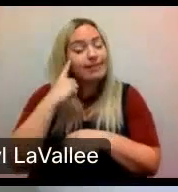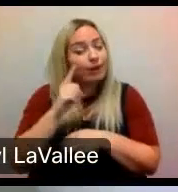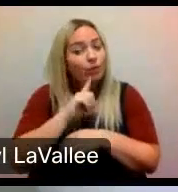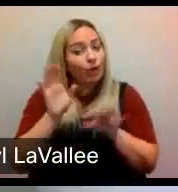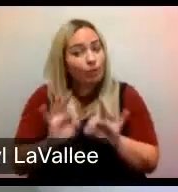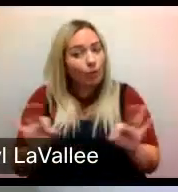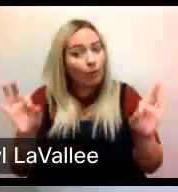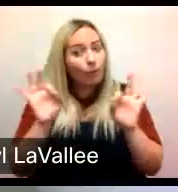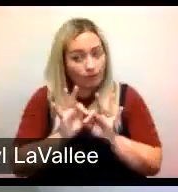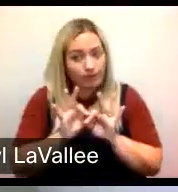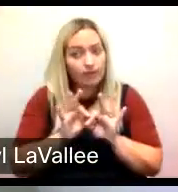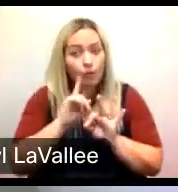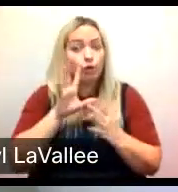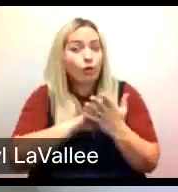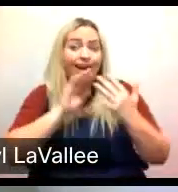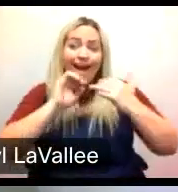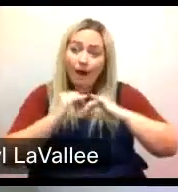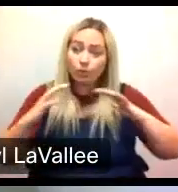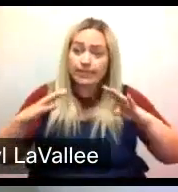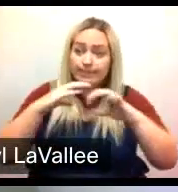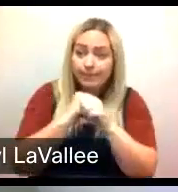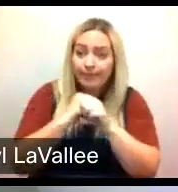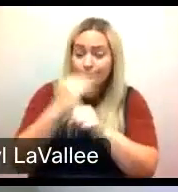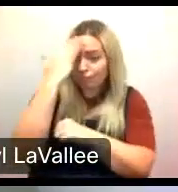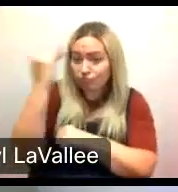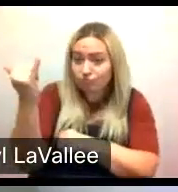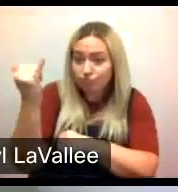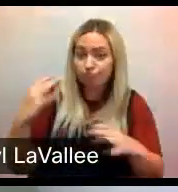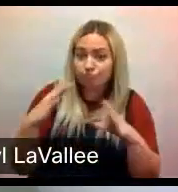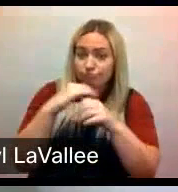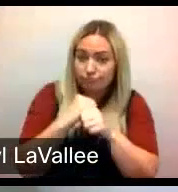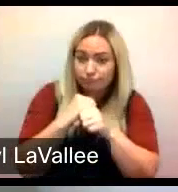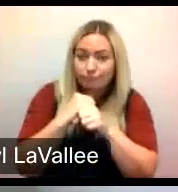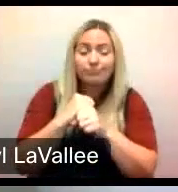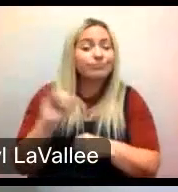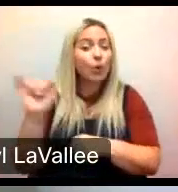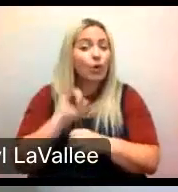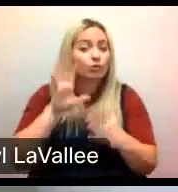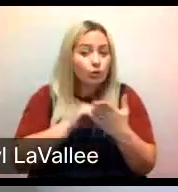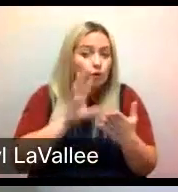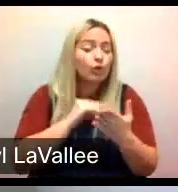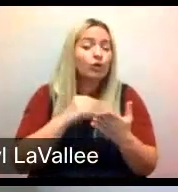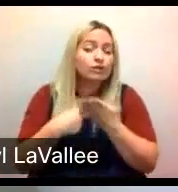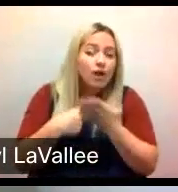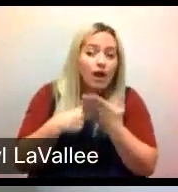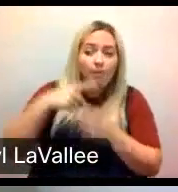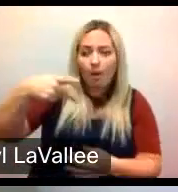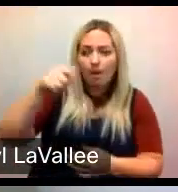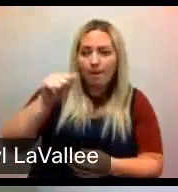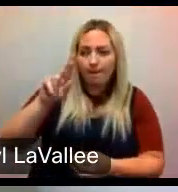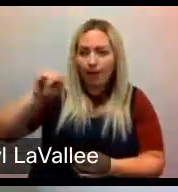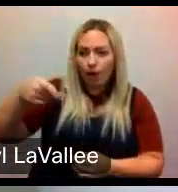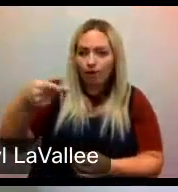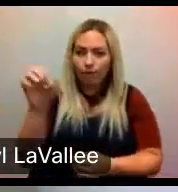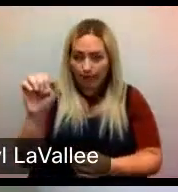important when you're learning how to summarize and why we summarize to also learn and talk about paraphrasing. But we'll be doing